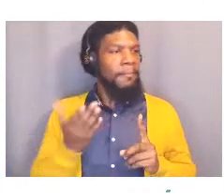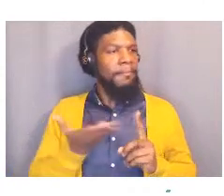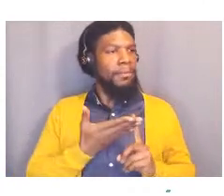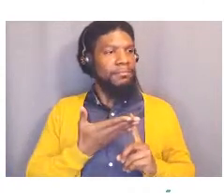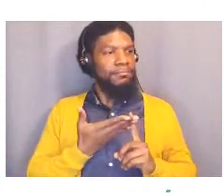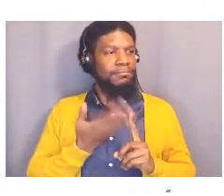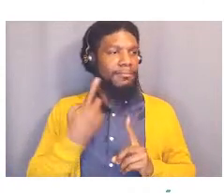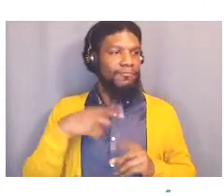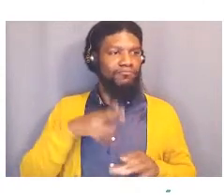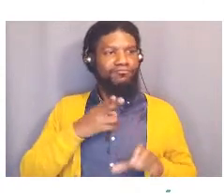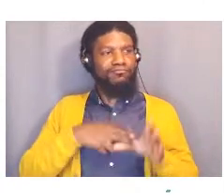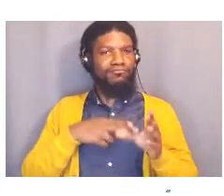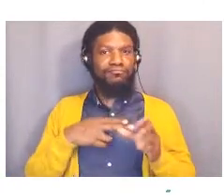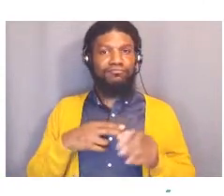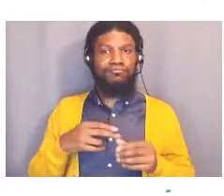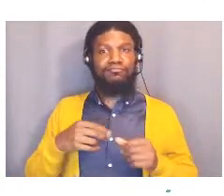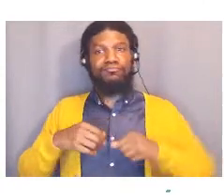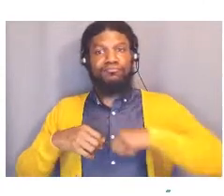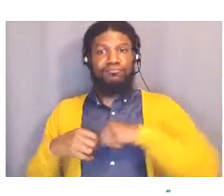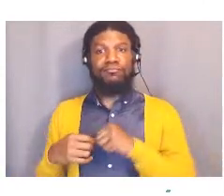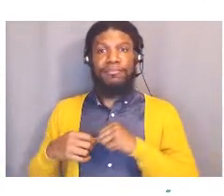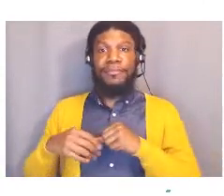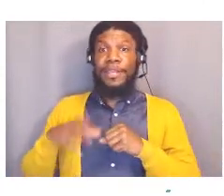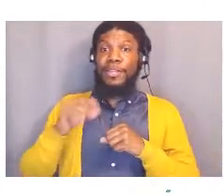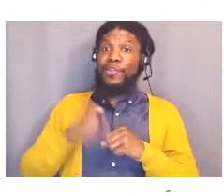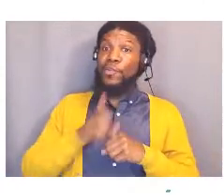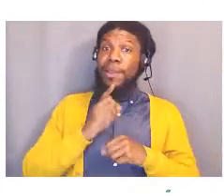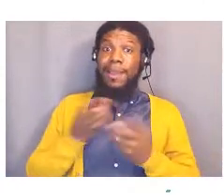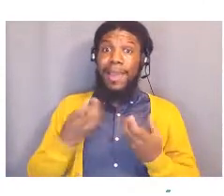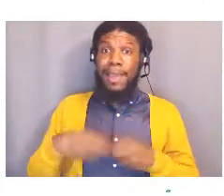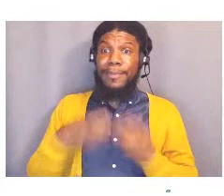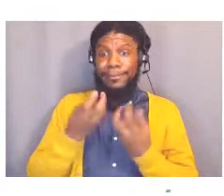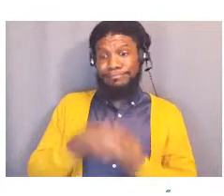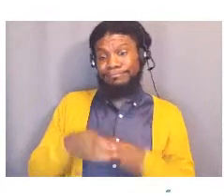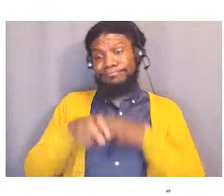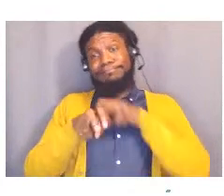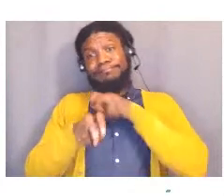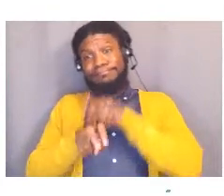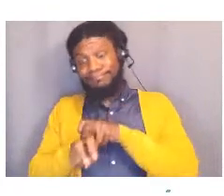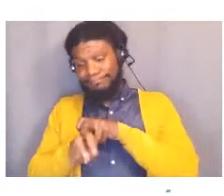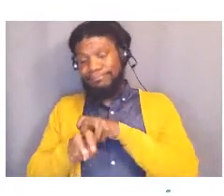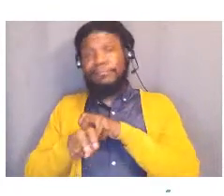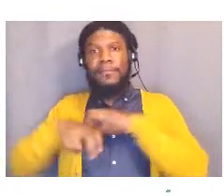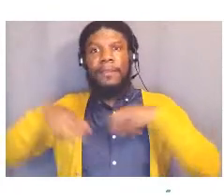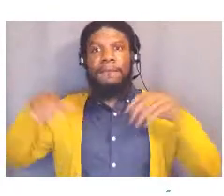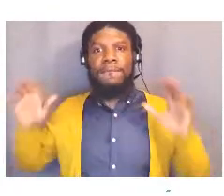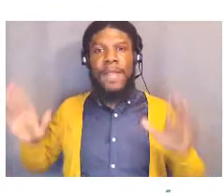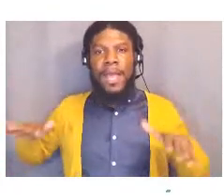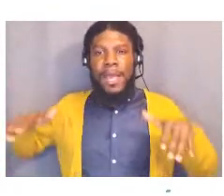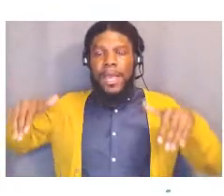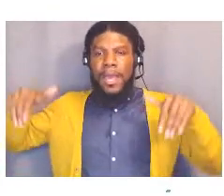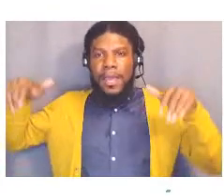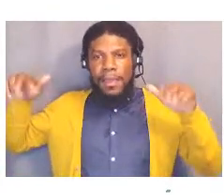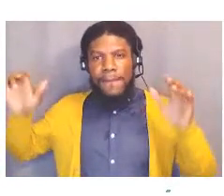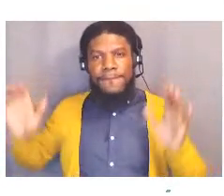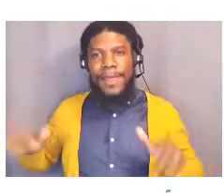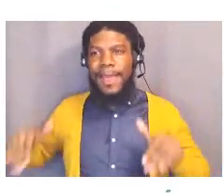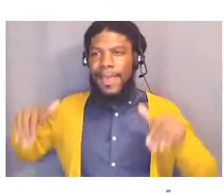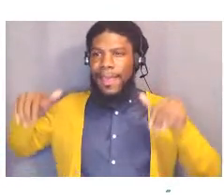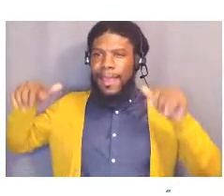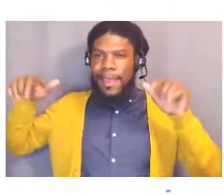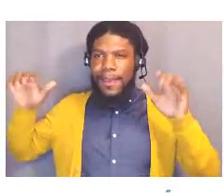ride. Rabbit gets on its back and up they fly, flying around in the